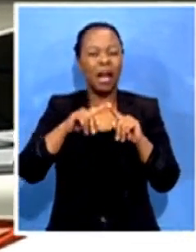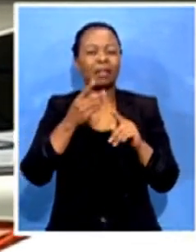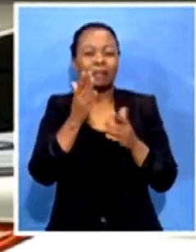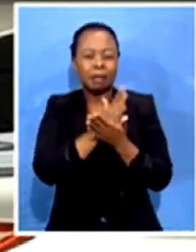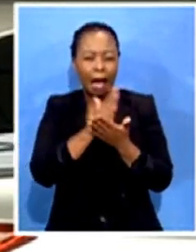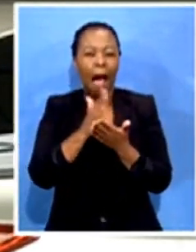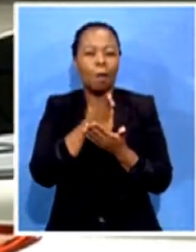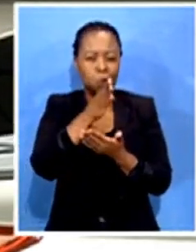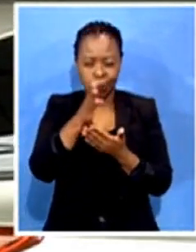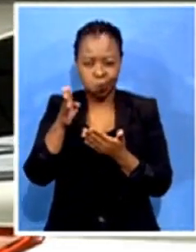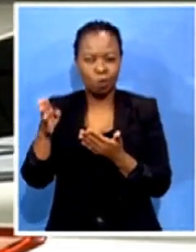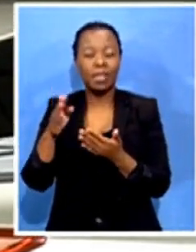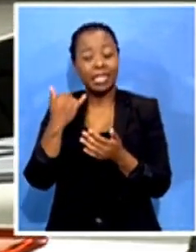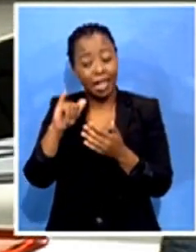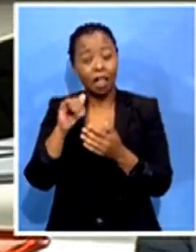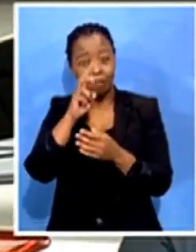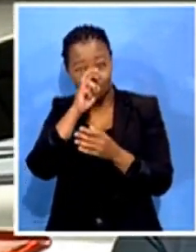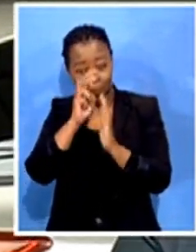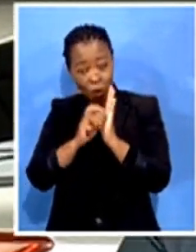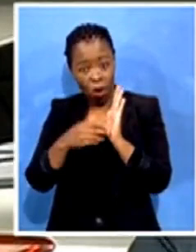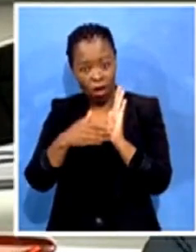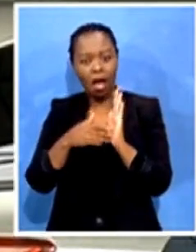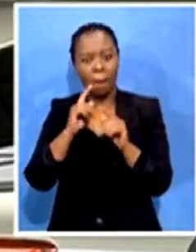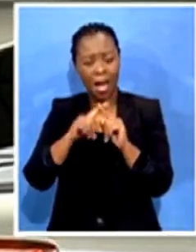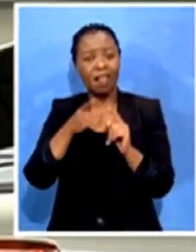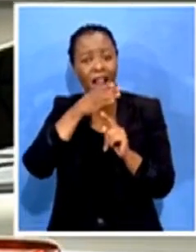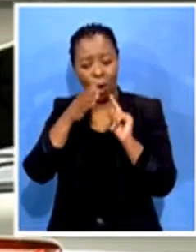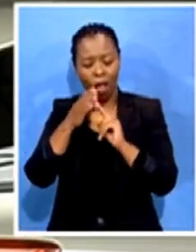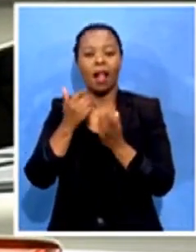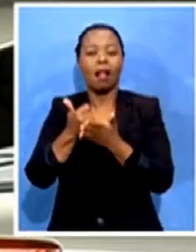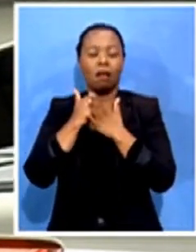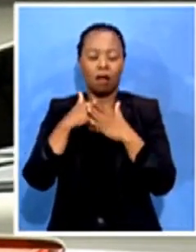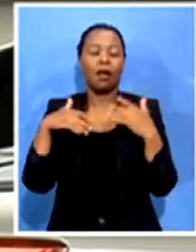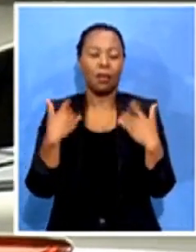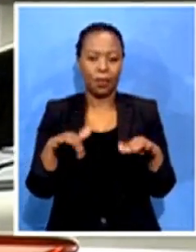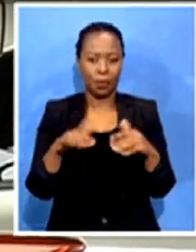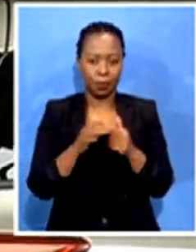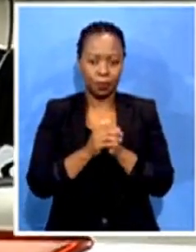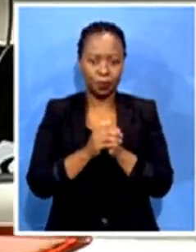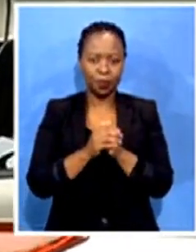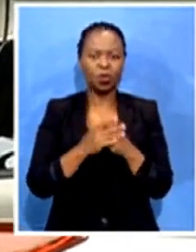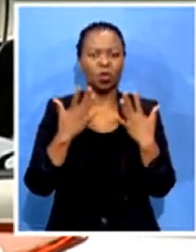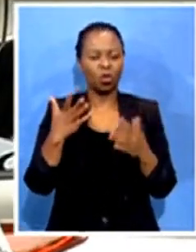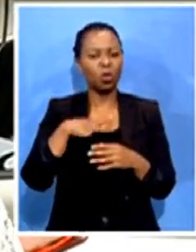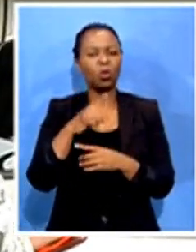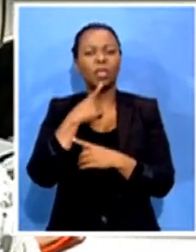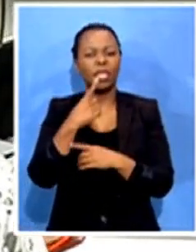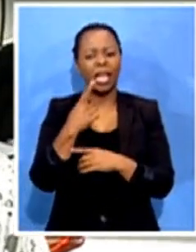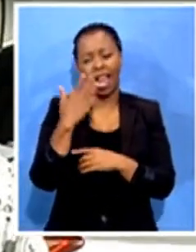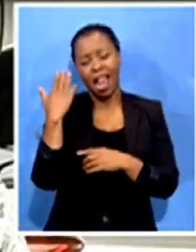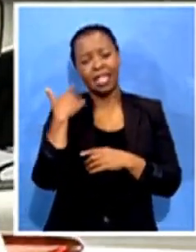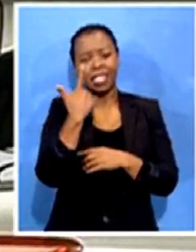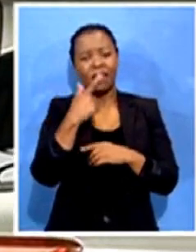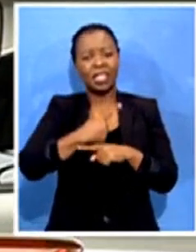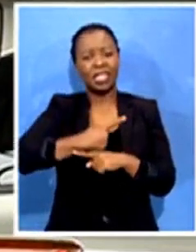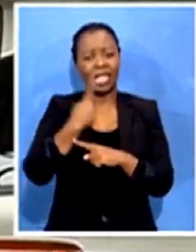were assisted a great deal. But let me say to you that just in the last 7 days, the numbers, the admission